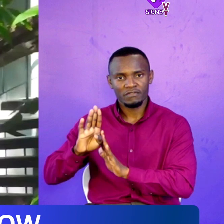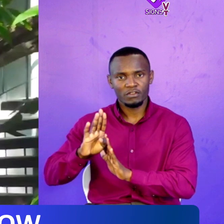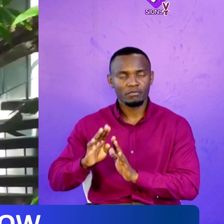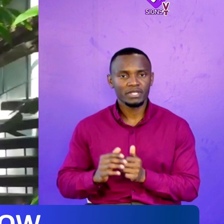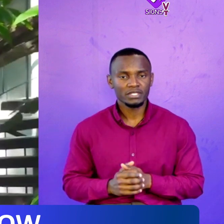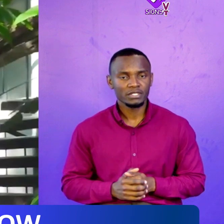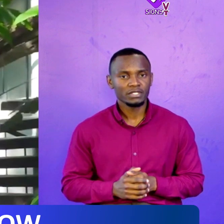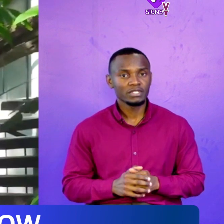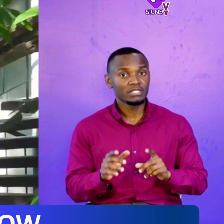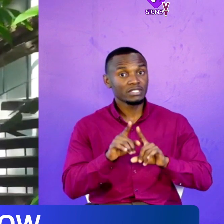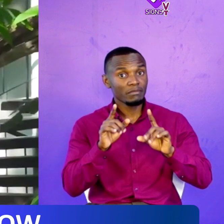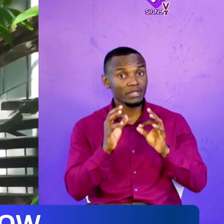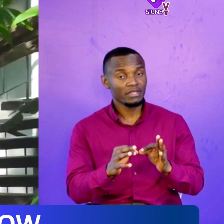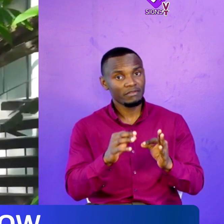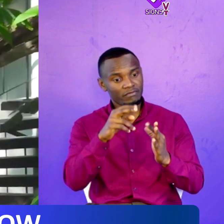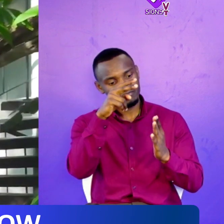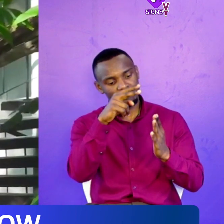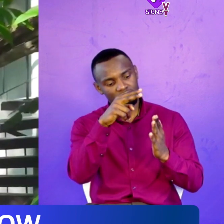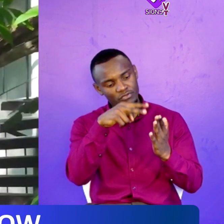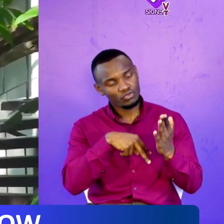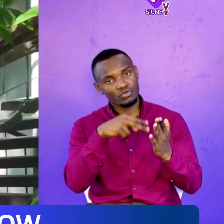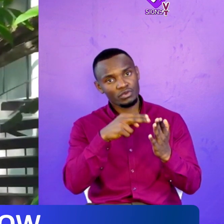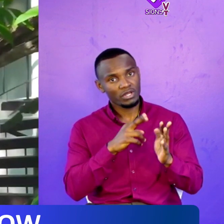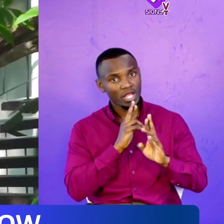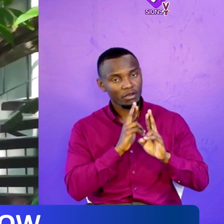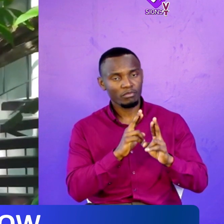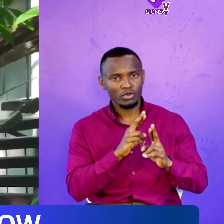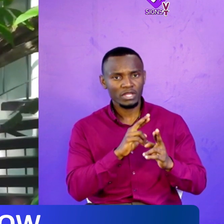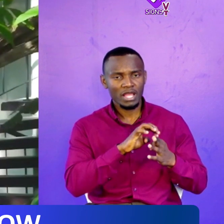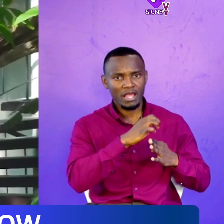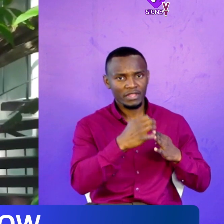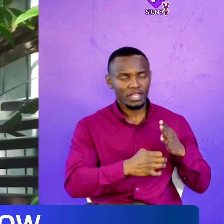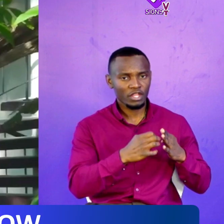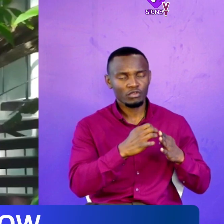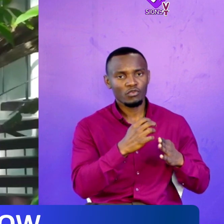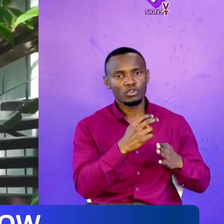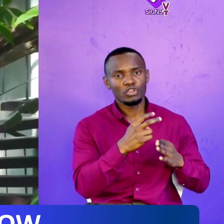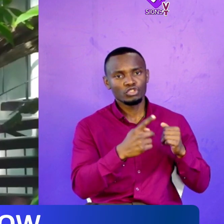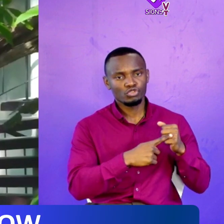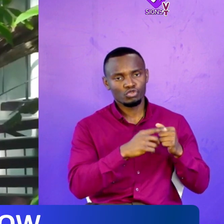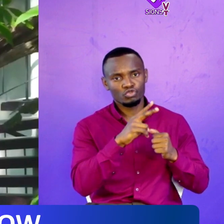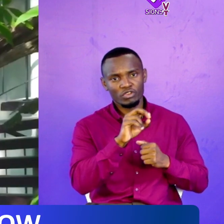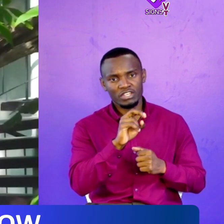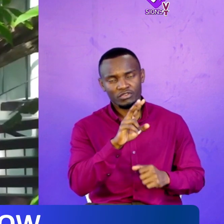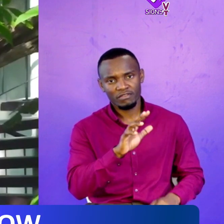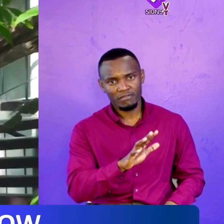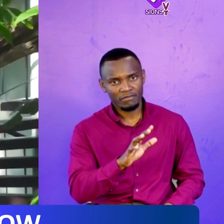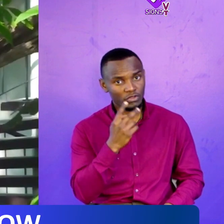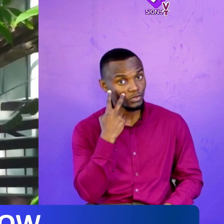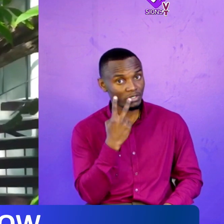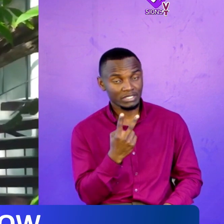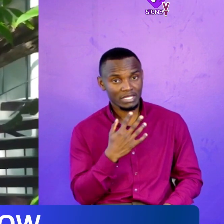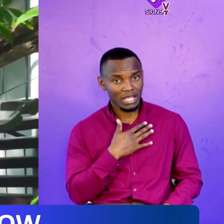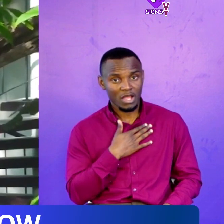you go through the report as of the end of June 2025, you will see that our overall